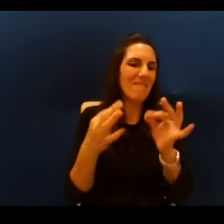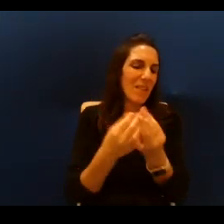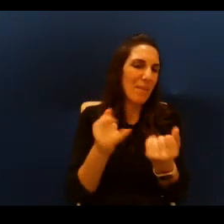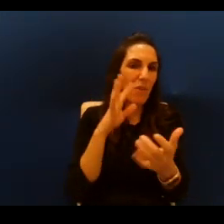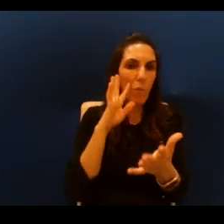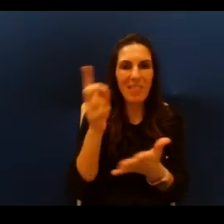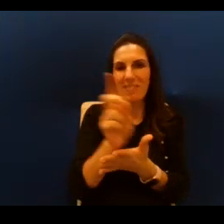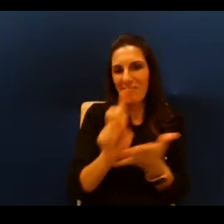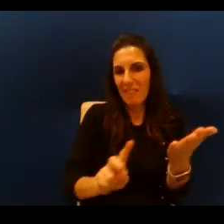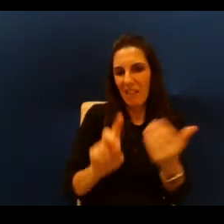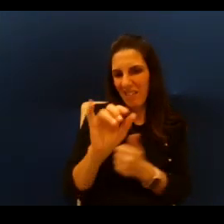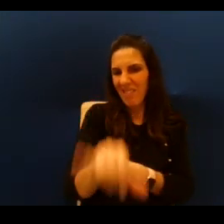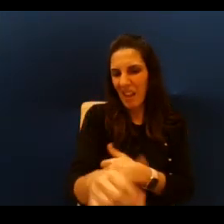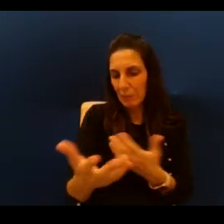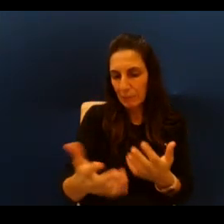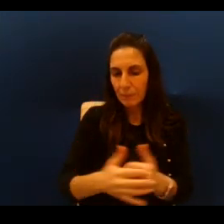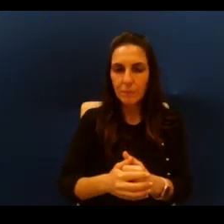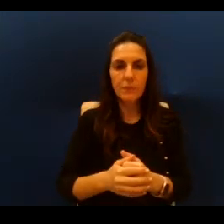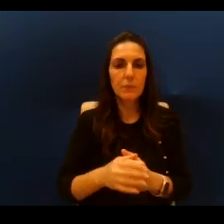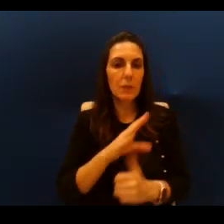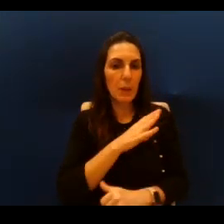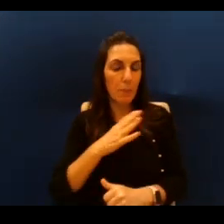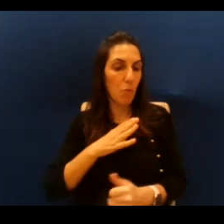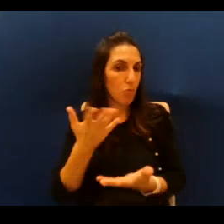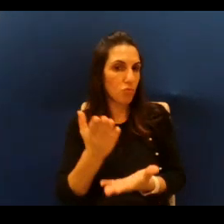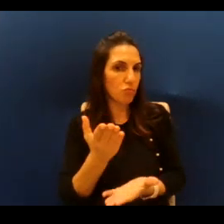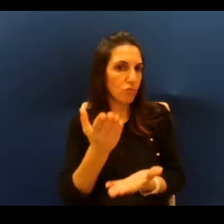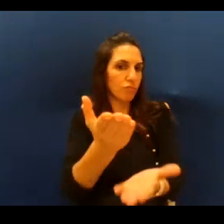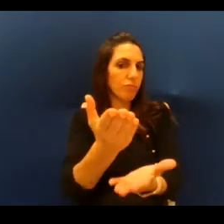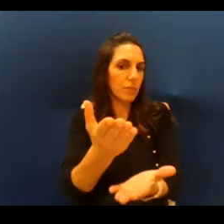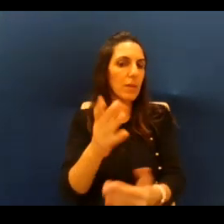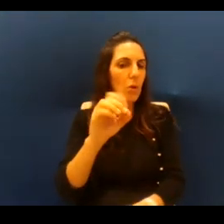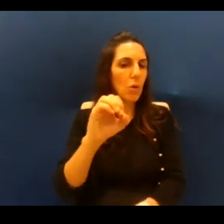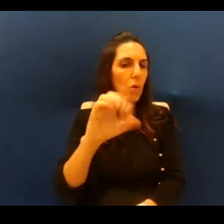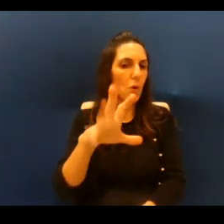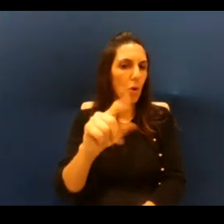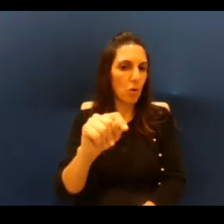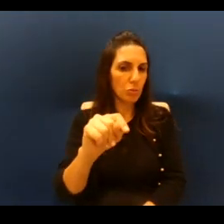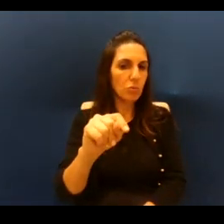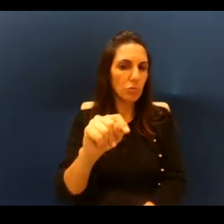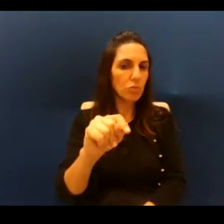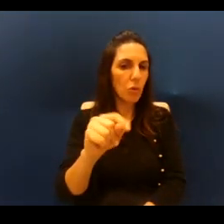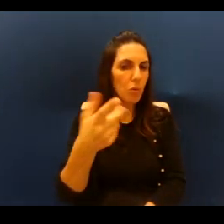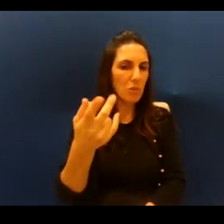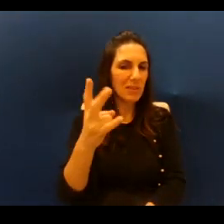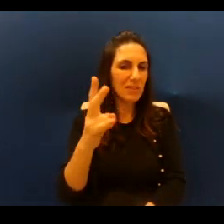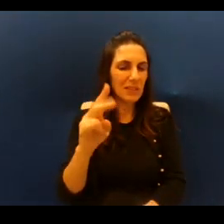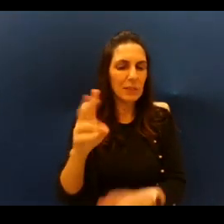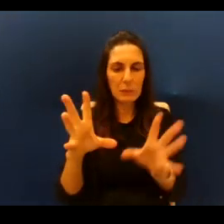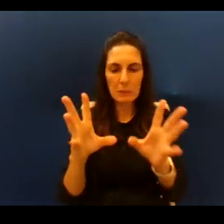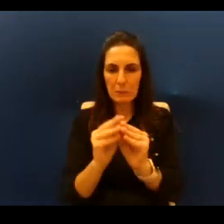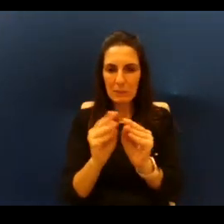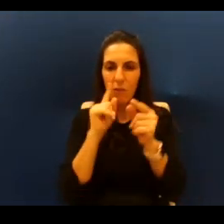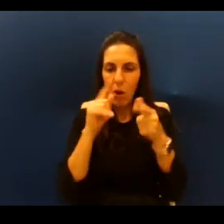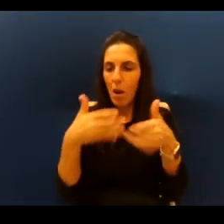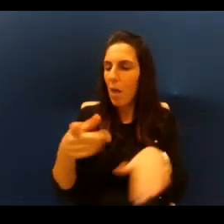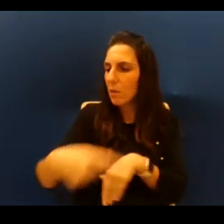way. The board had tabled the item at its October 17th meeting to allow legal